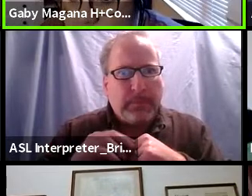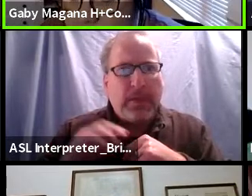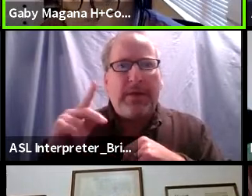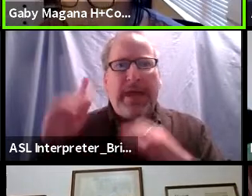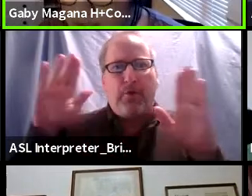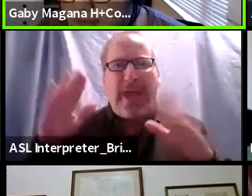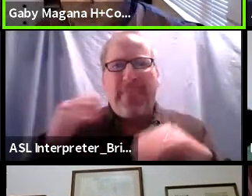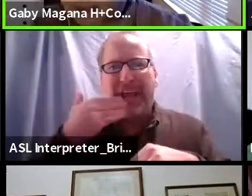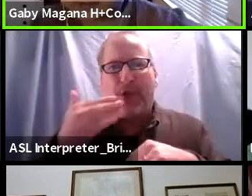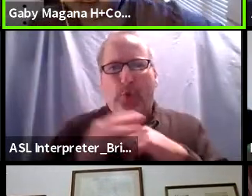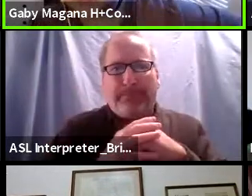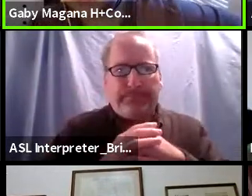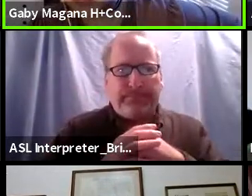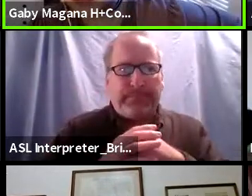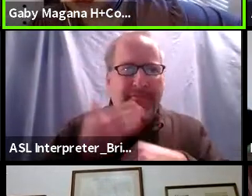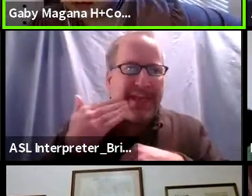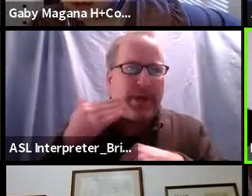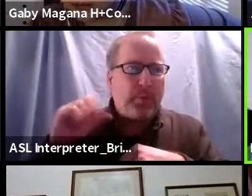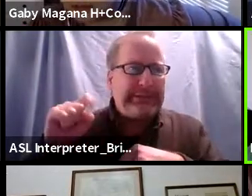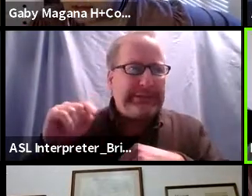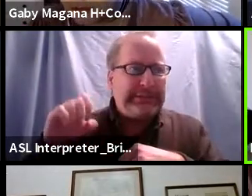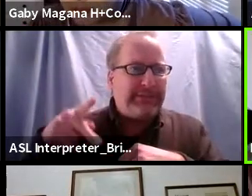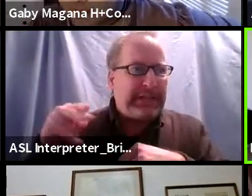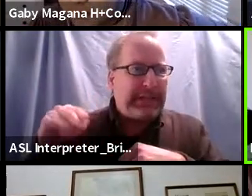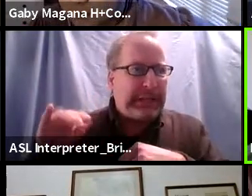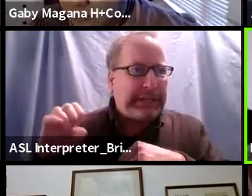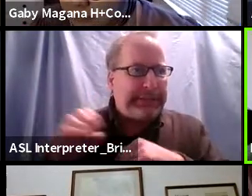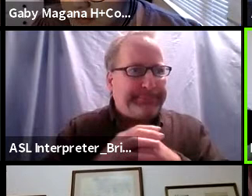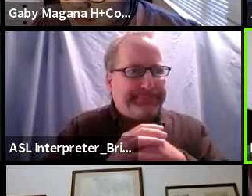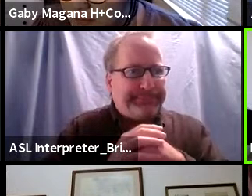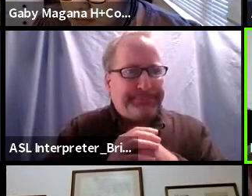you. Thanks, Stephanie.